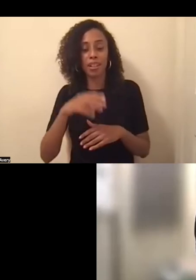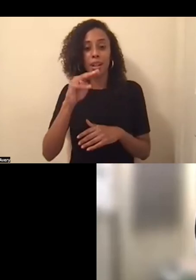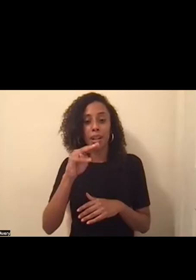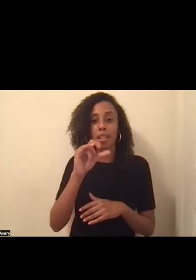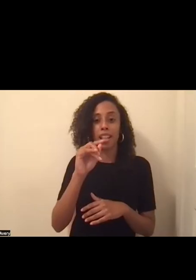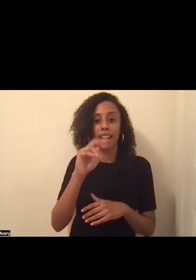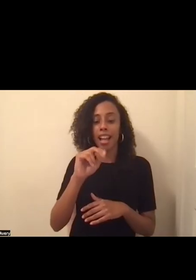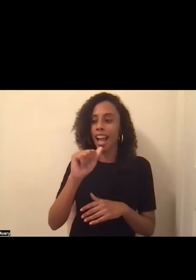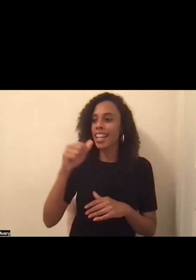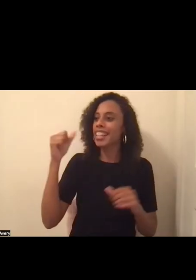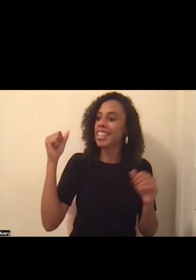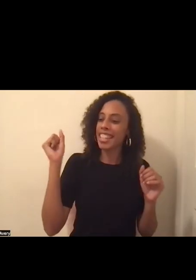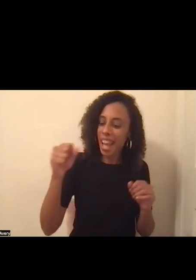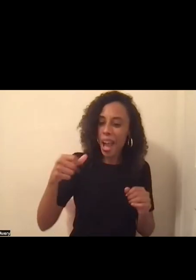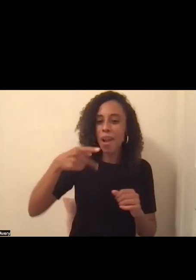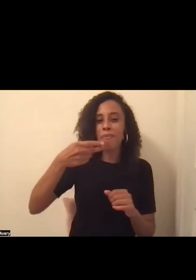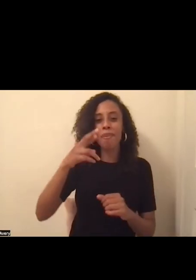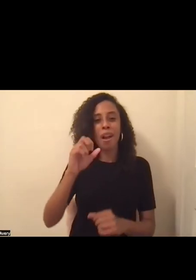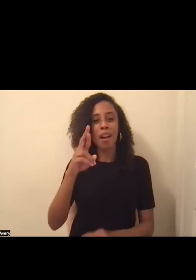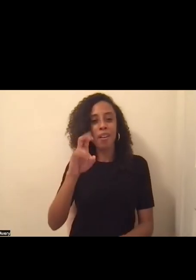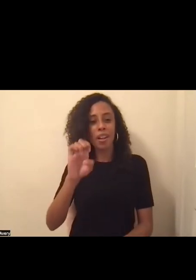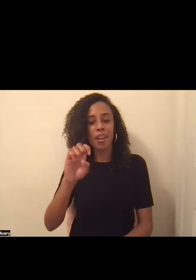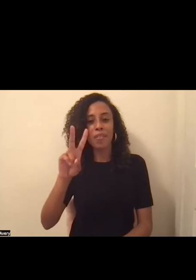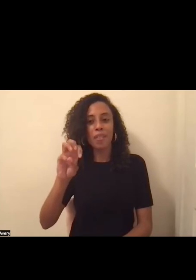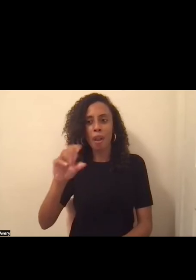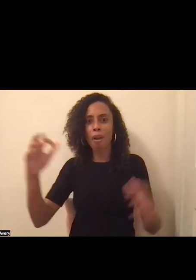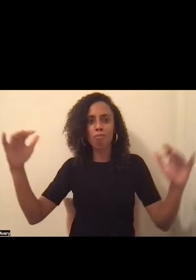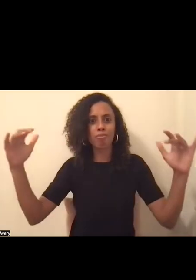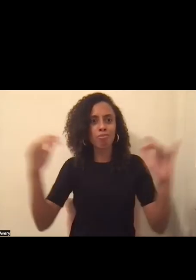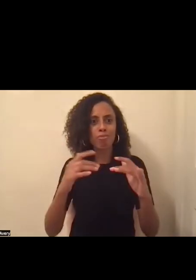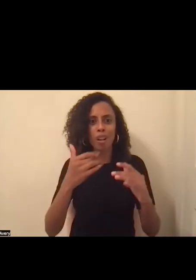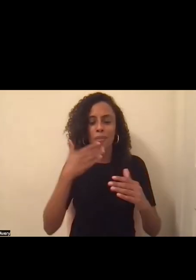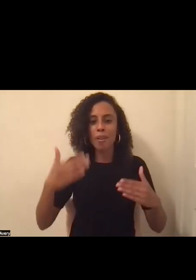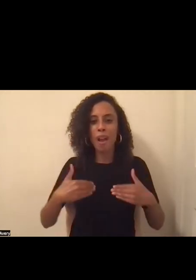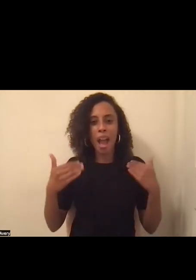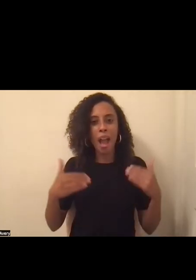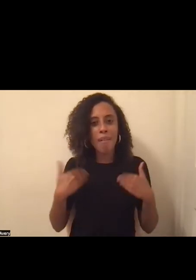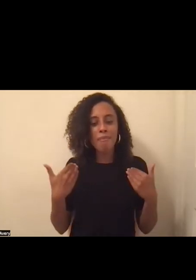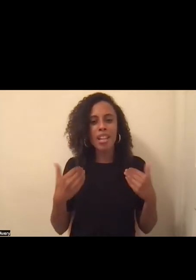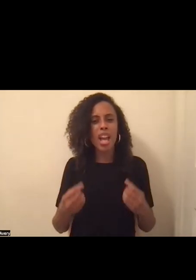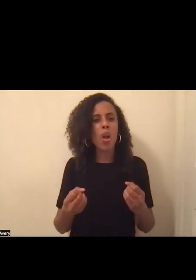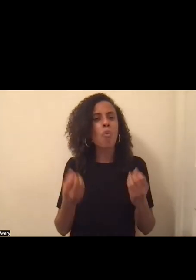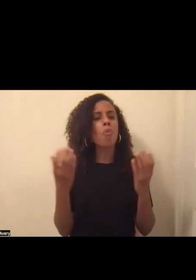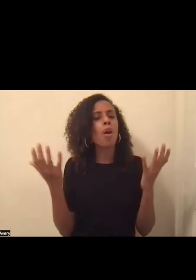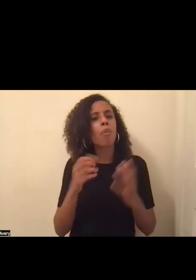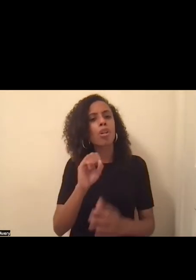deep. I'm so glad there's so many Prairie View folks on here. And what sorority, Barbara?